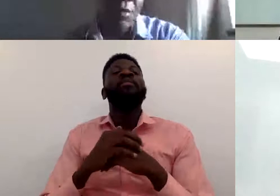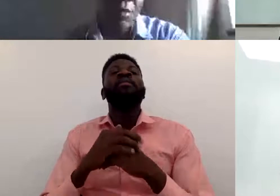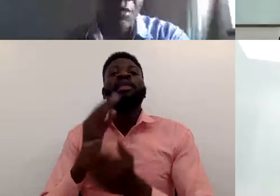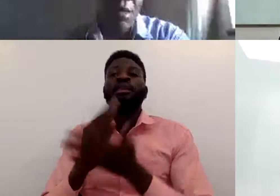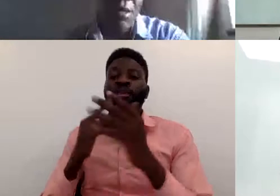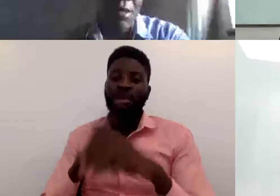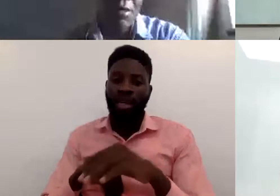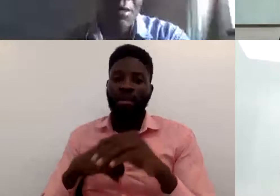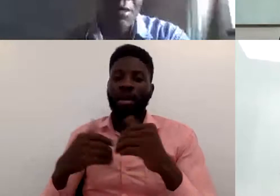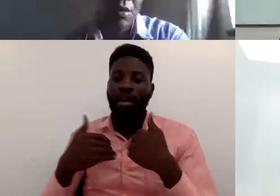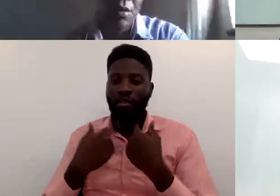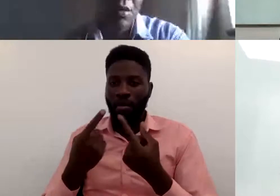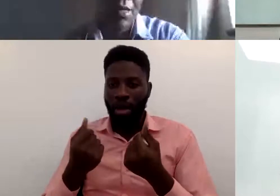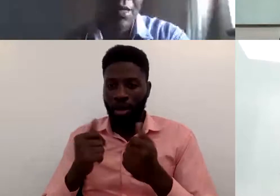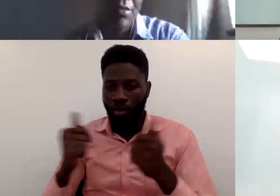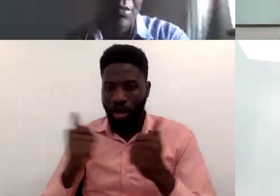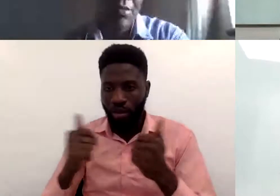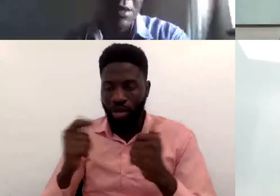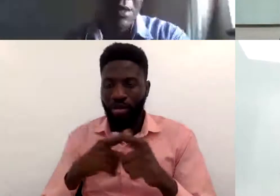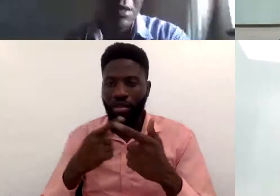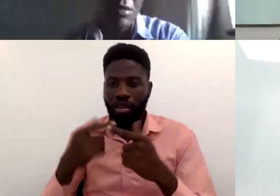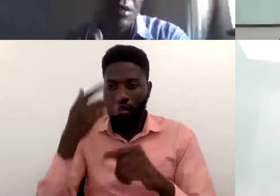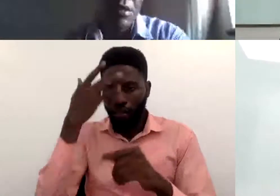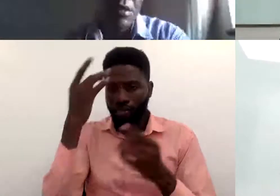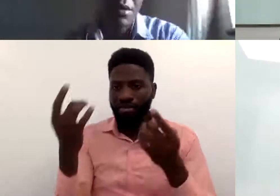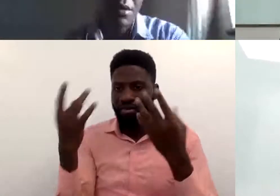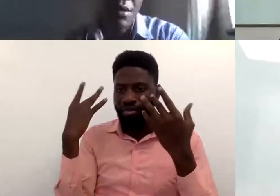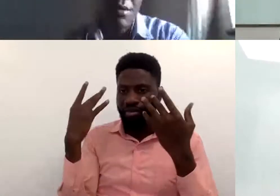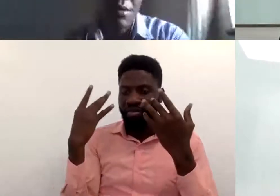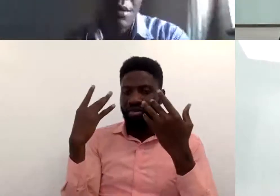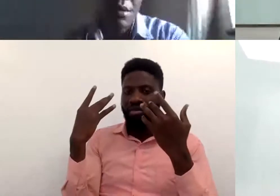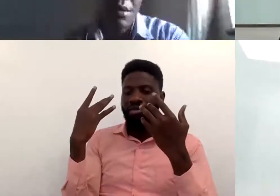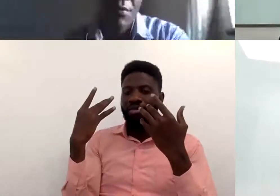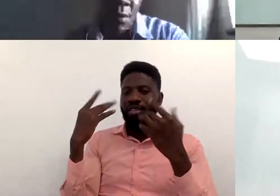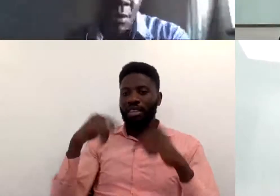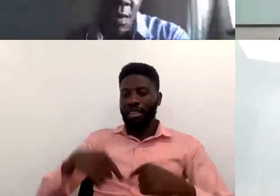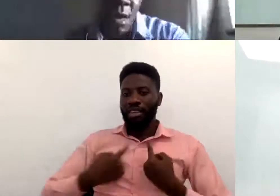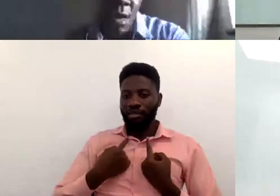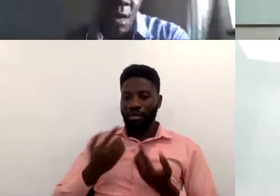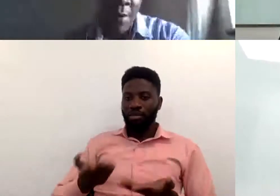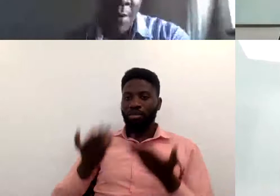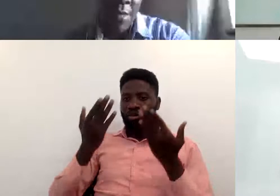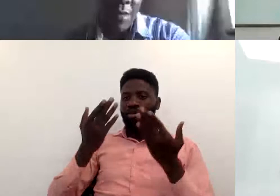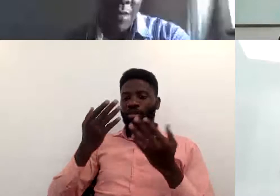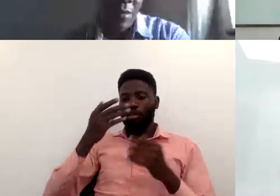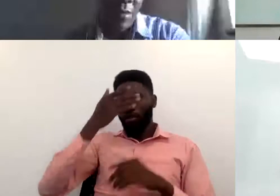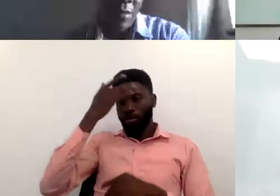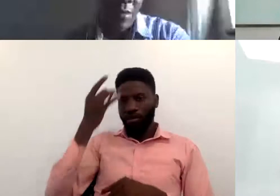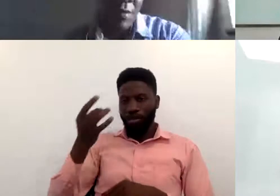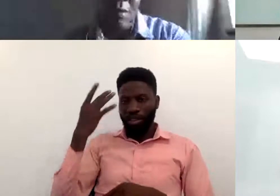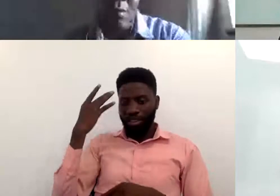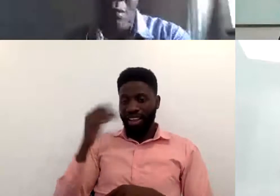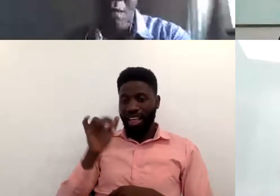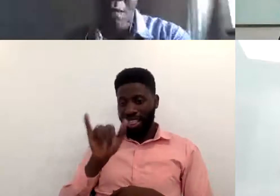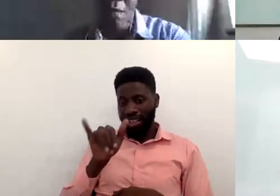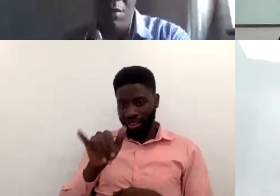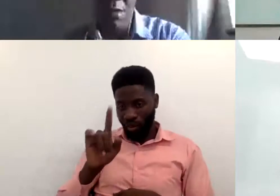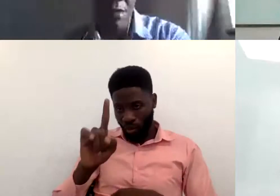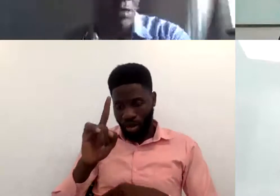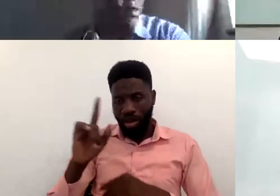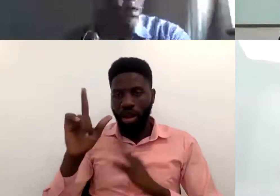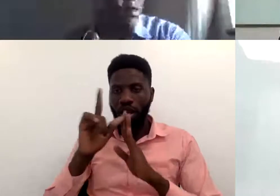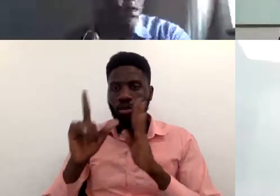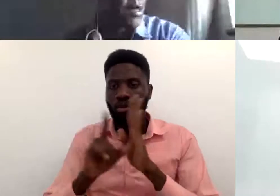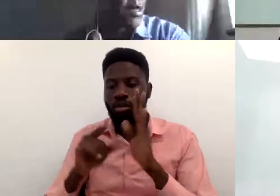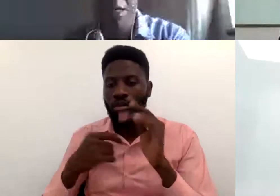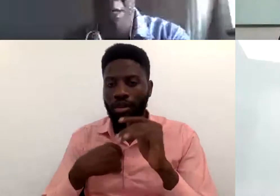earning some good money, and you start forgetting to reinvest in yourself. So that's one of the lessons when I look back